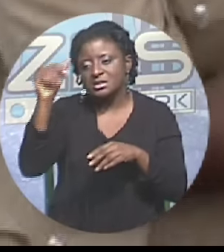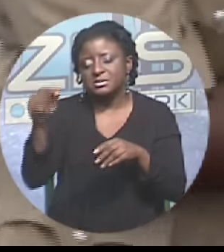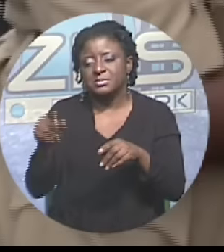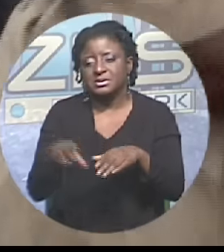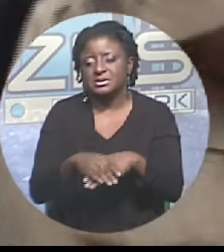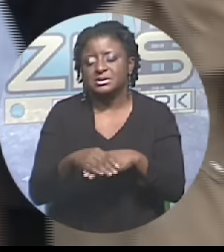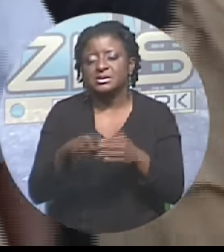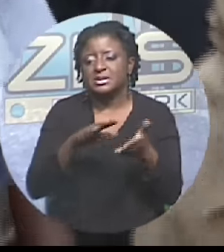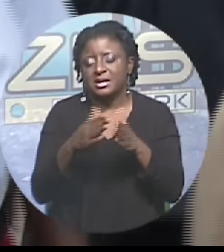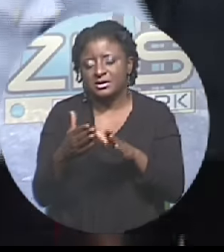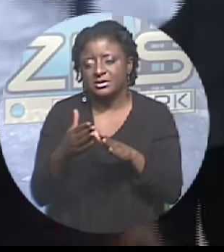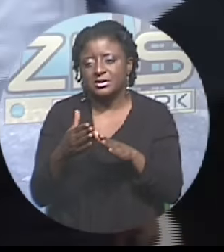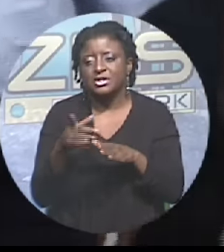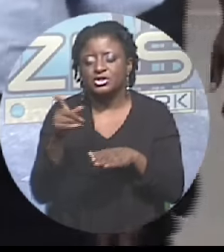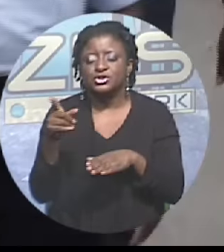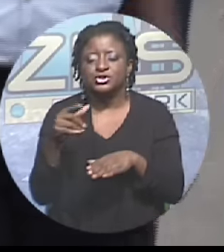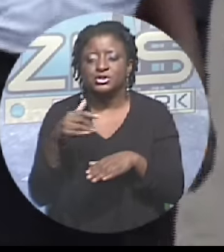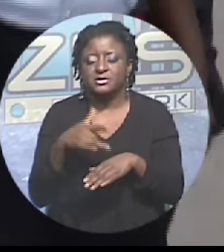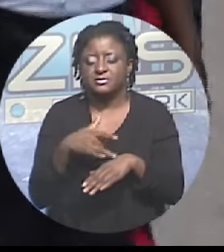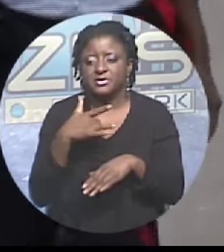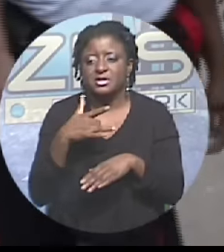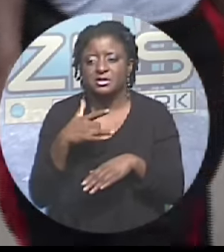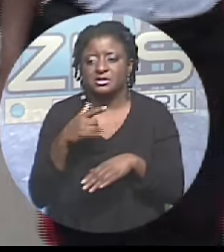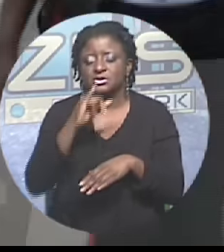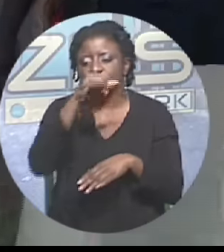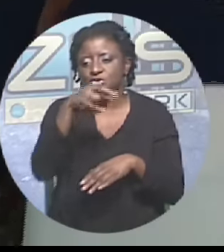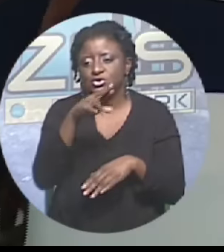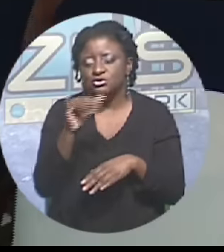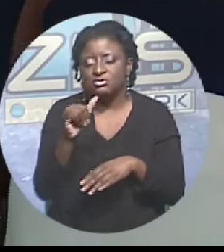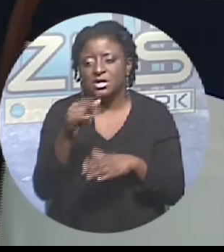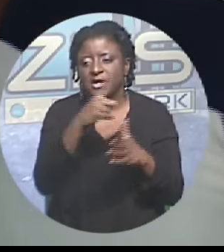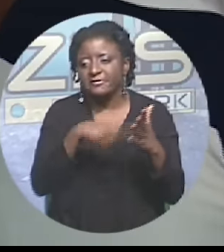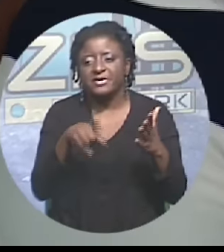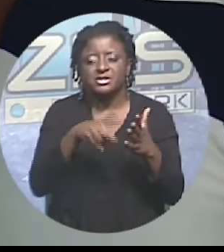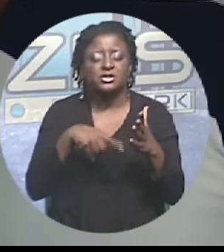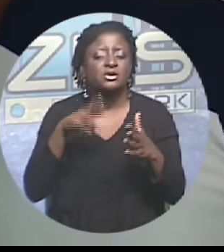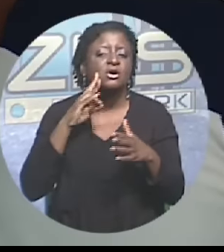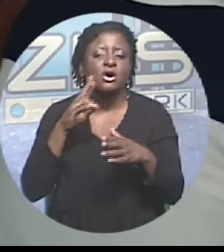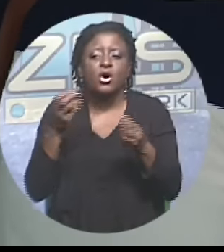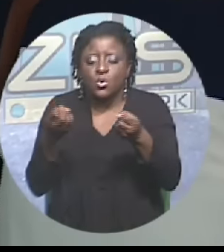jury, who she said convicted her without any evidence. At the same